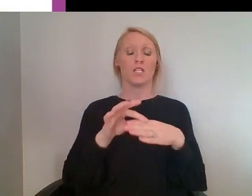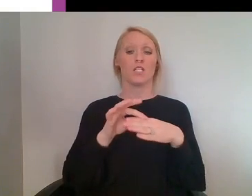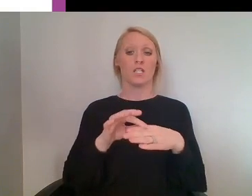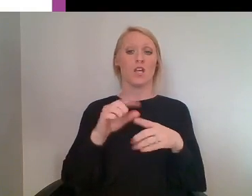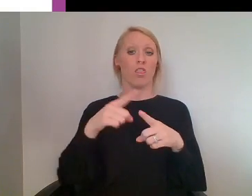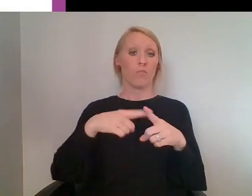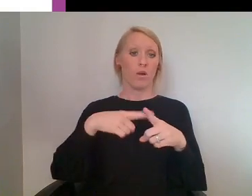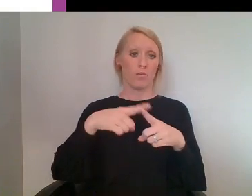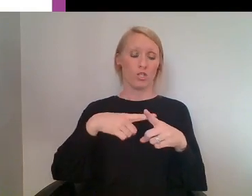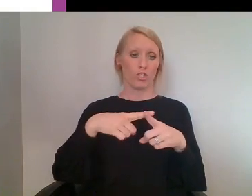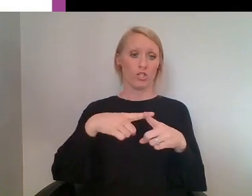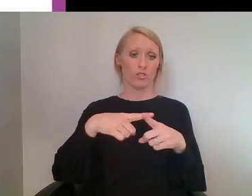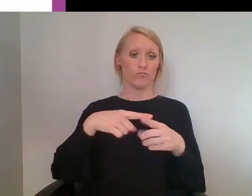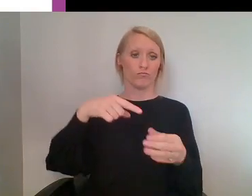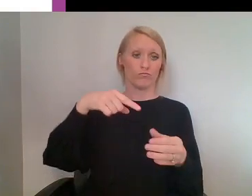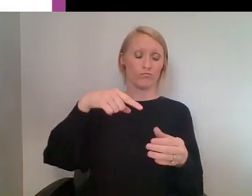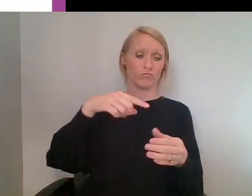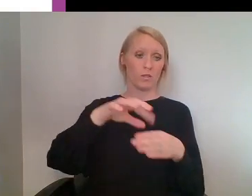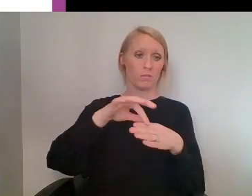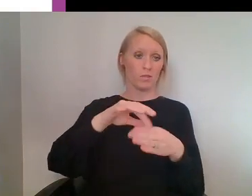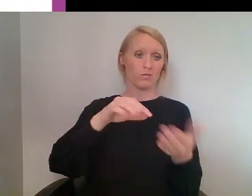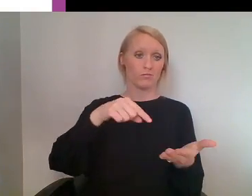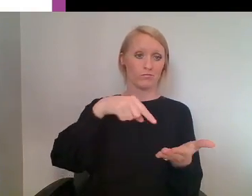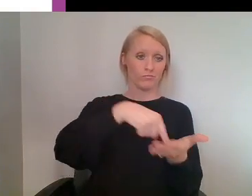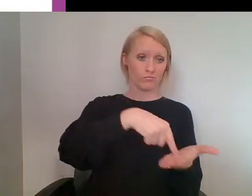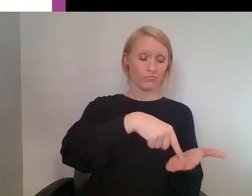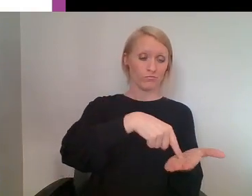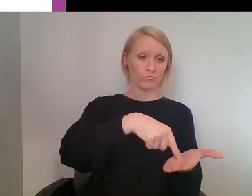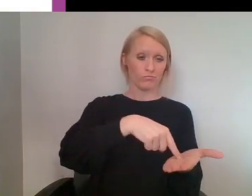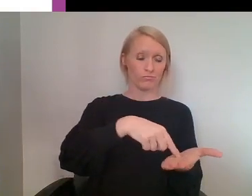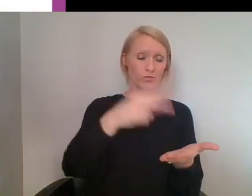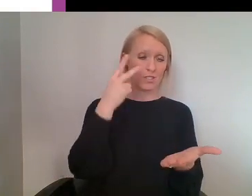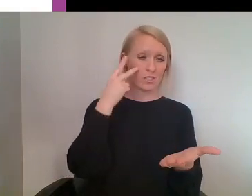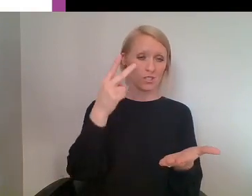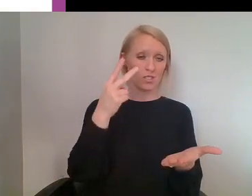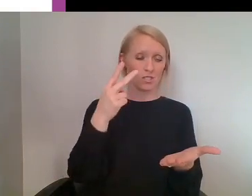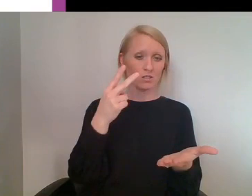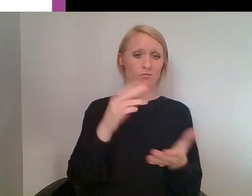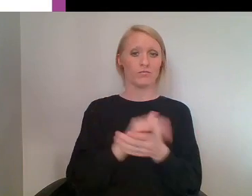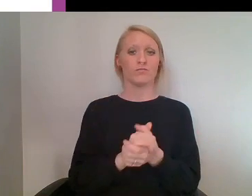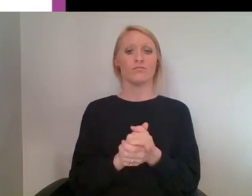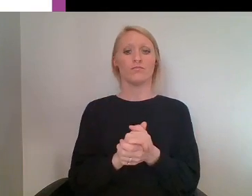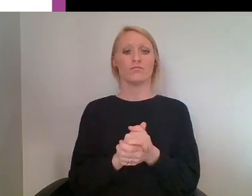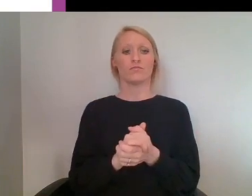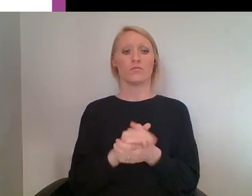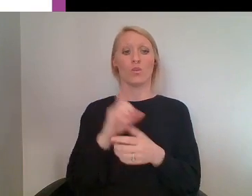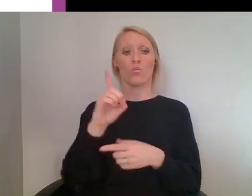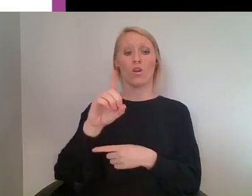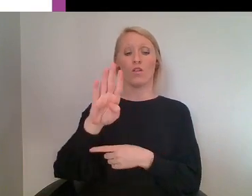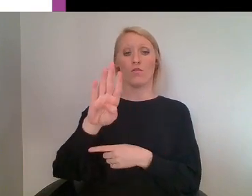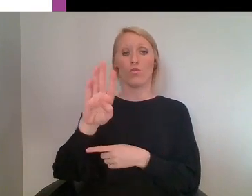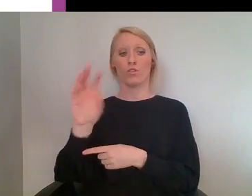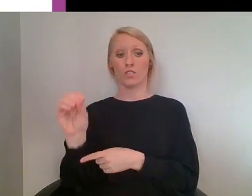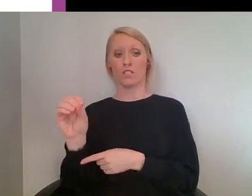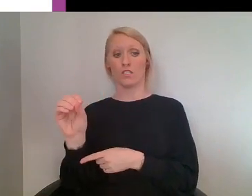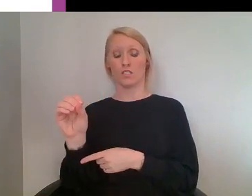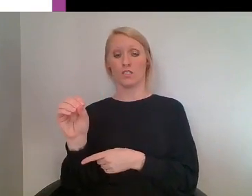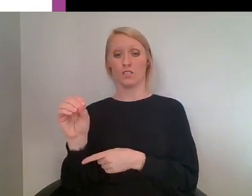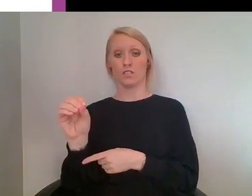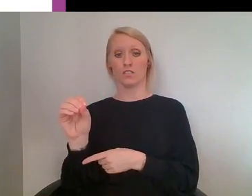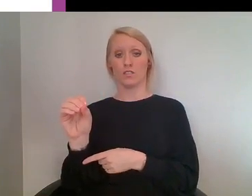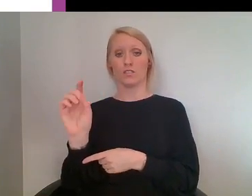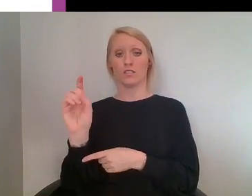temperature to bring it to. But all of them are going to say 140 or higher. Because remember, that's our danger zone. Once it gets to 140, you start killing off